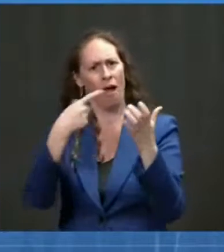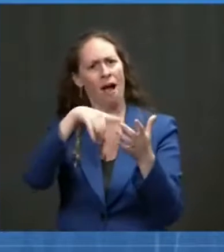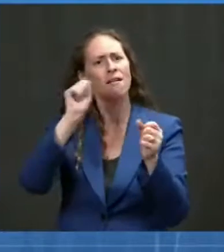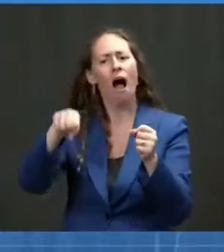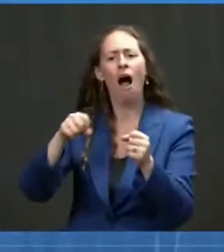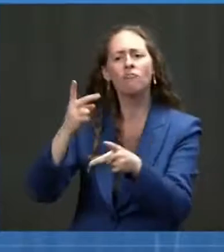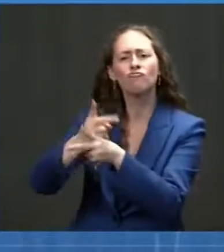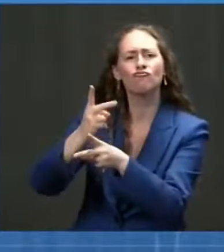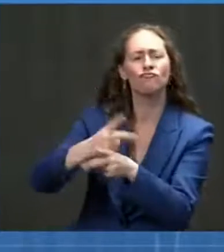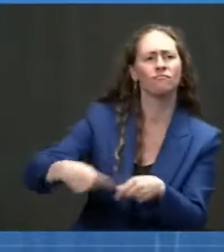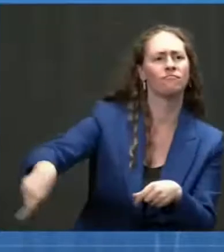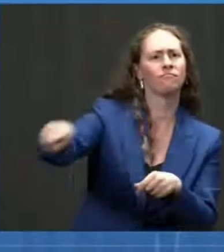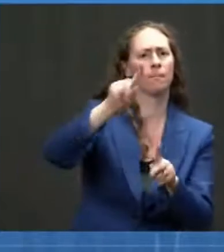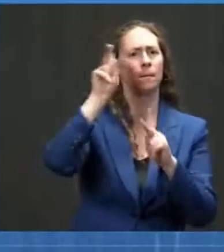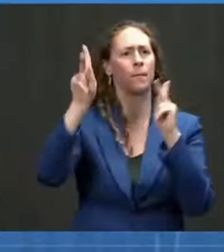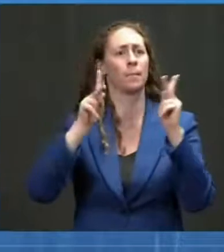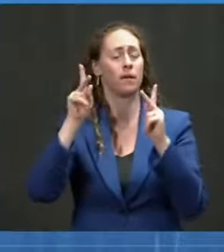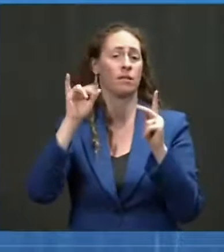Next question.